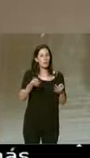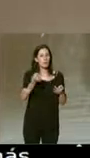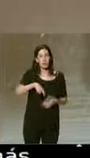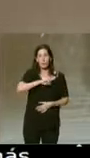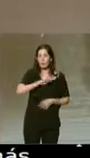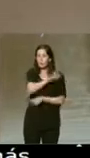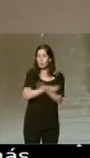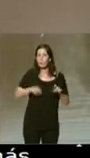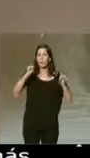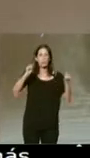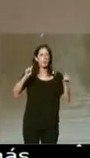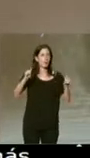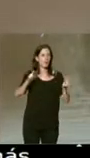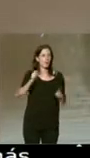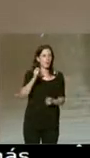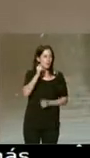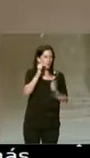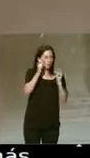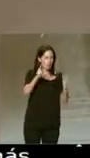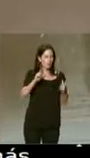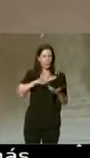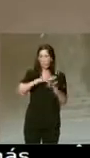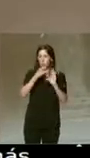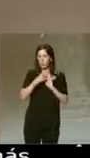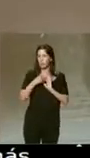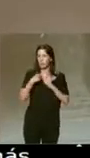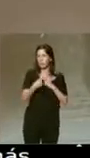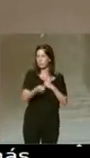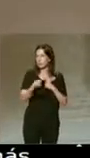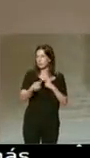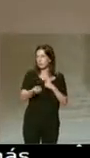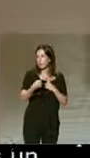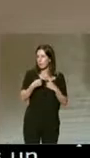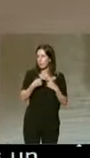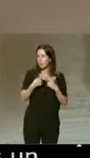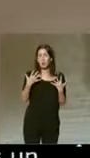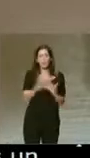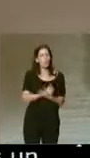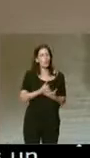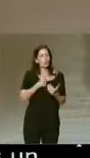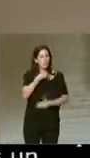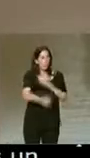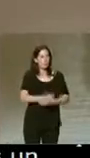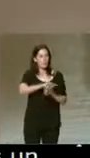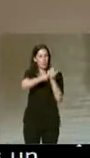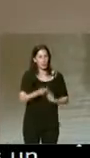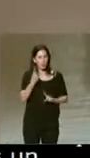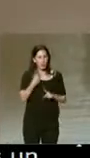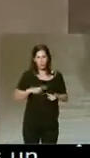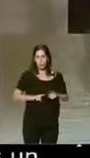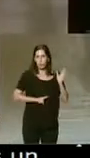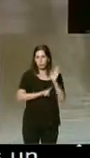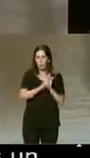Professor must always be aware that this is a live system, and as a